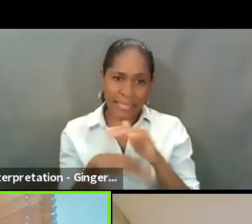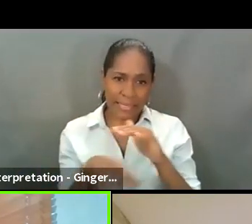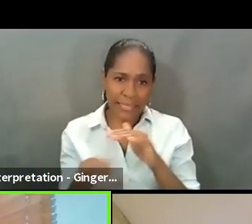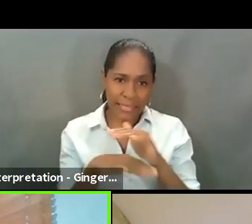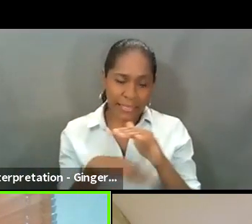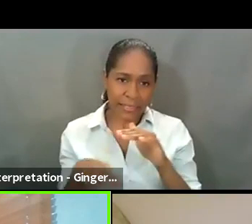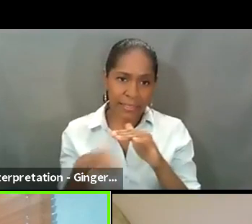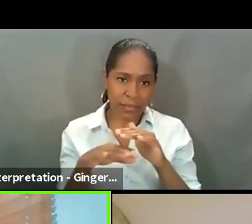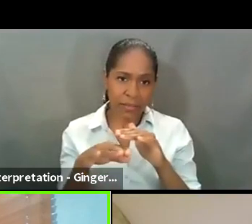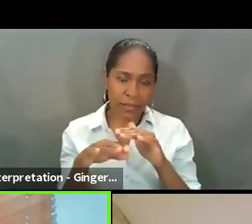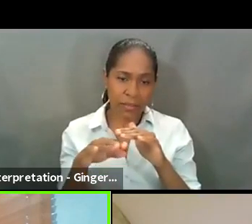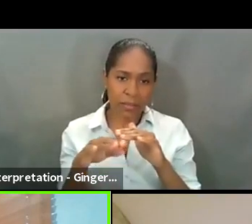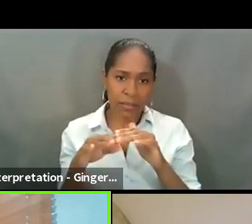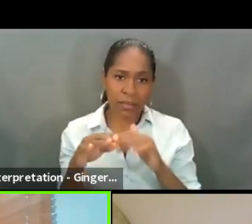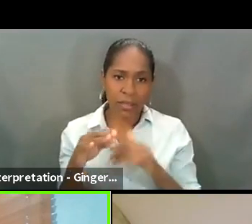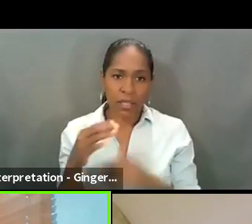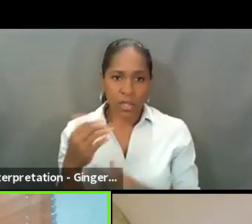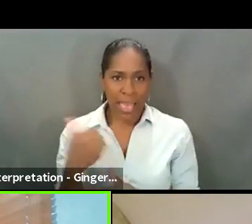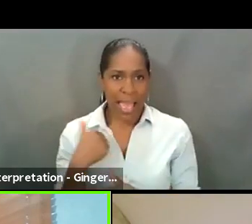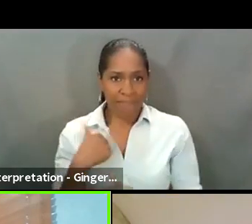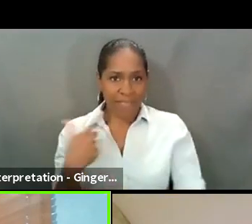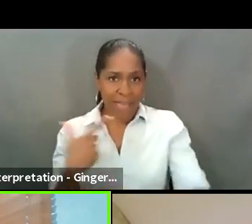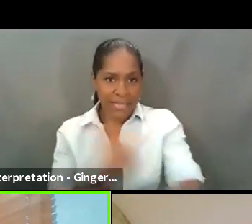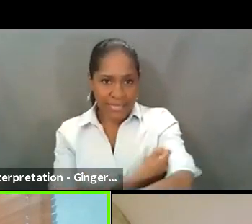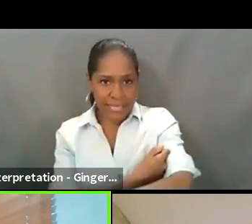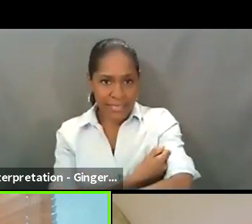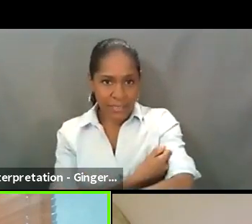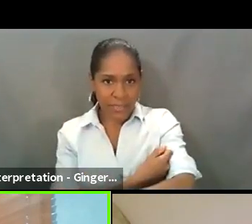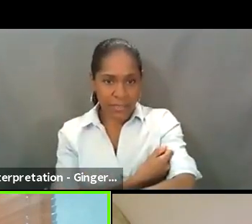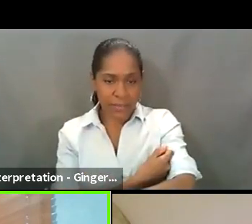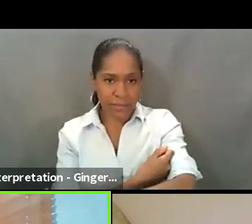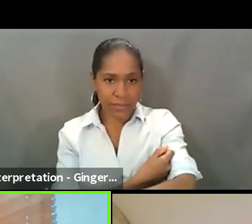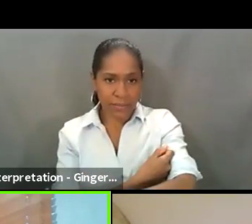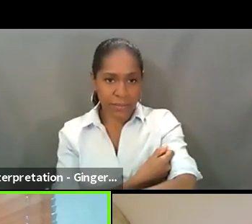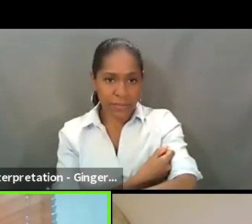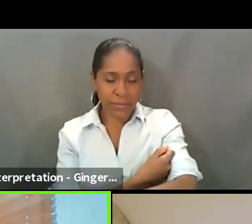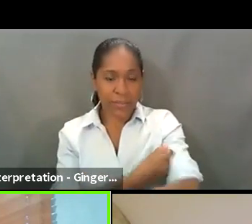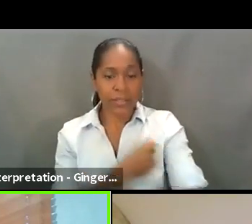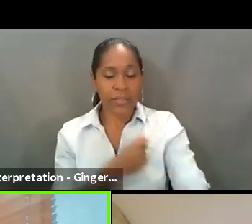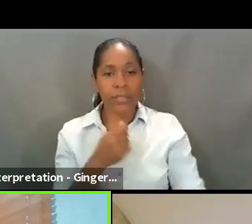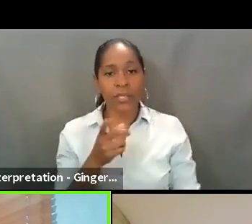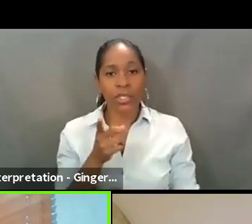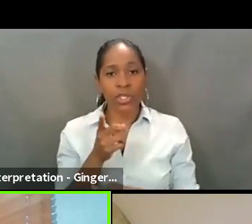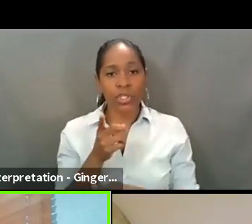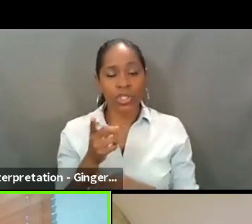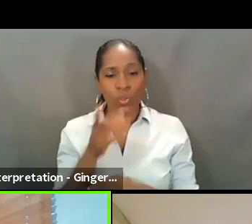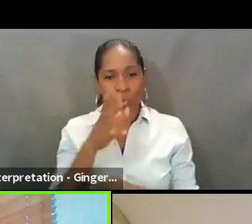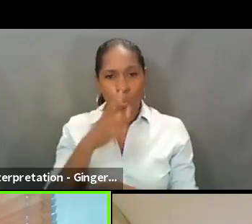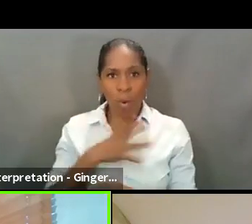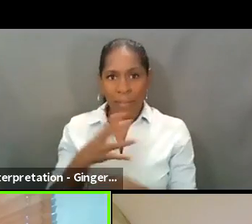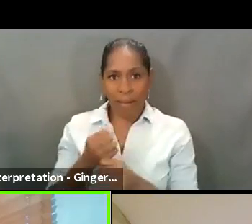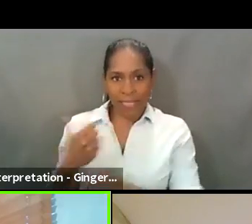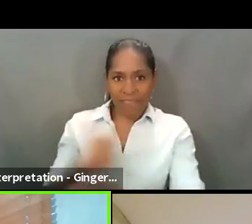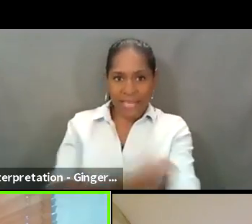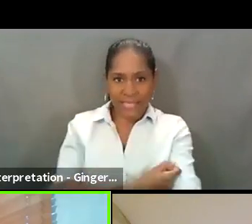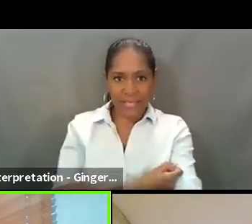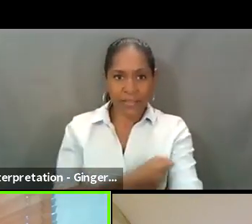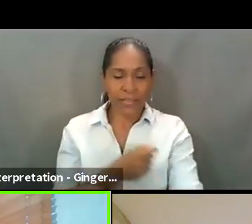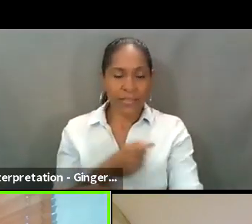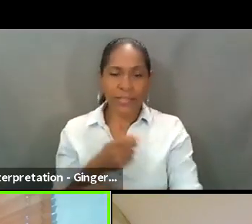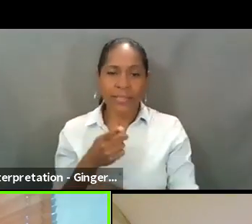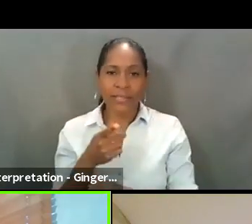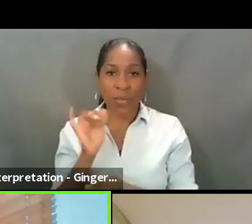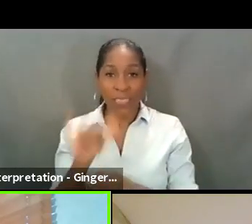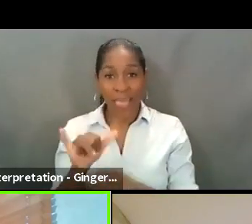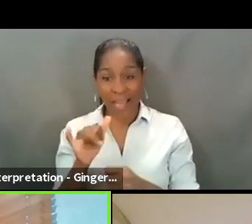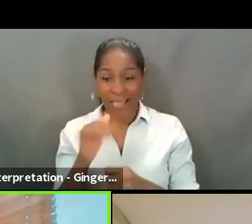vaccine, right? So he said, I mean, that's a rumor. It's not